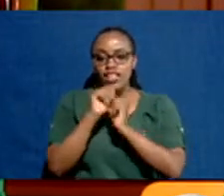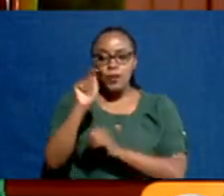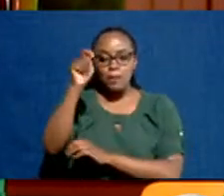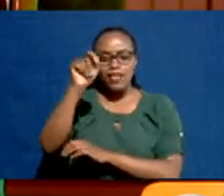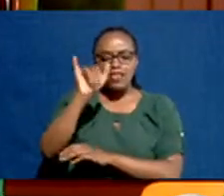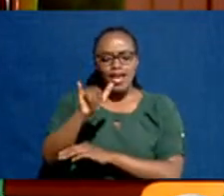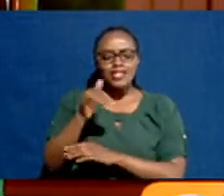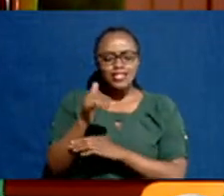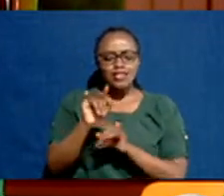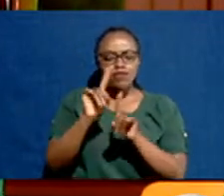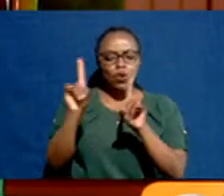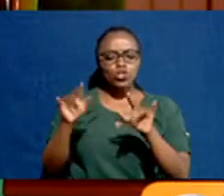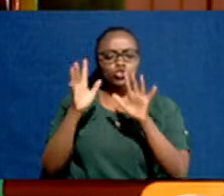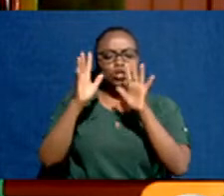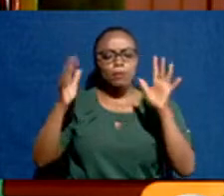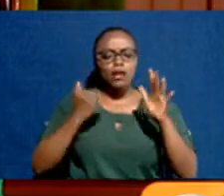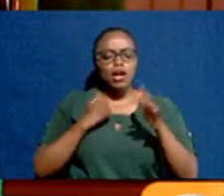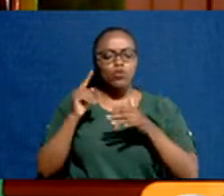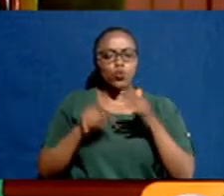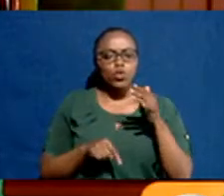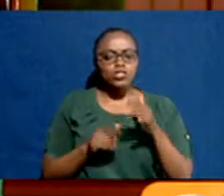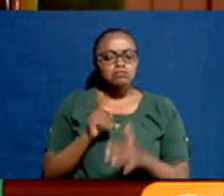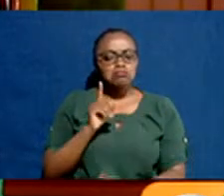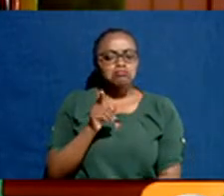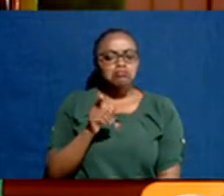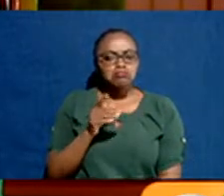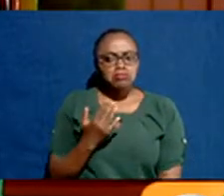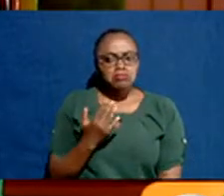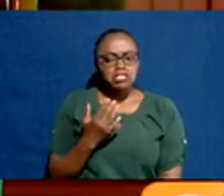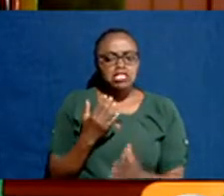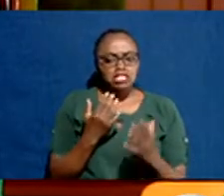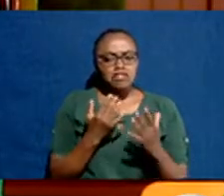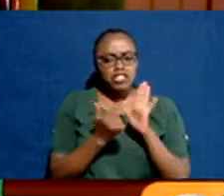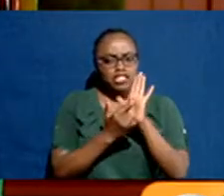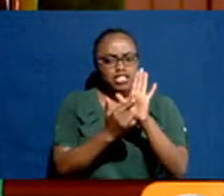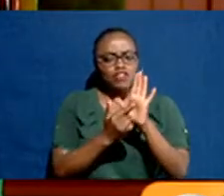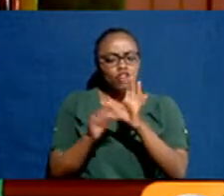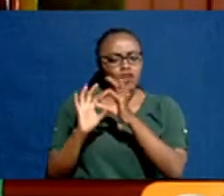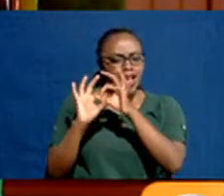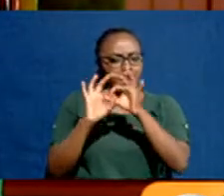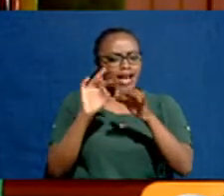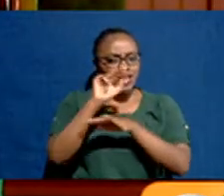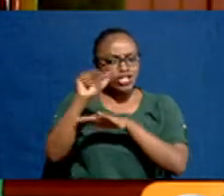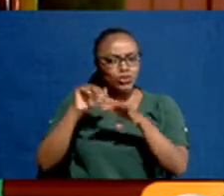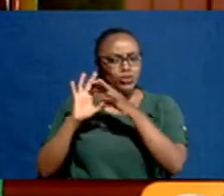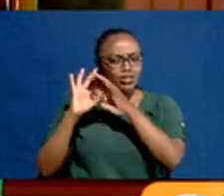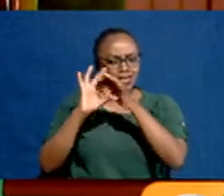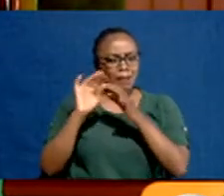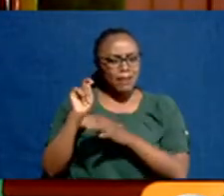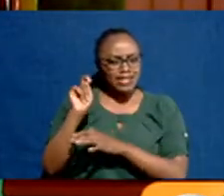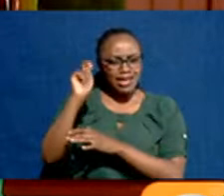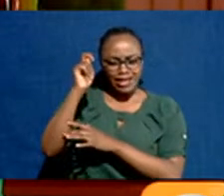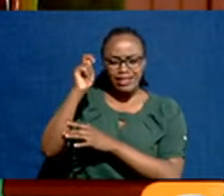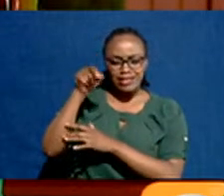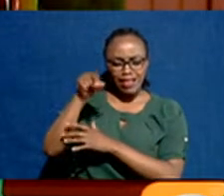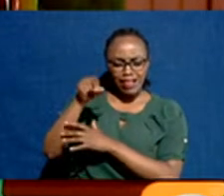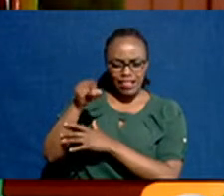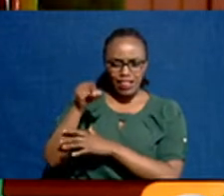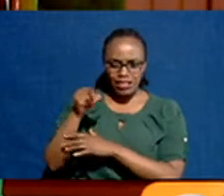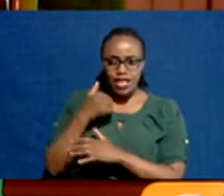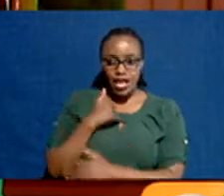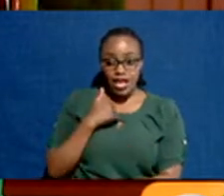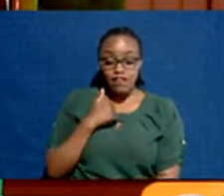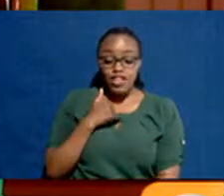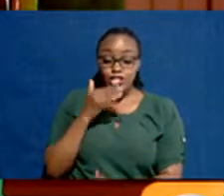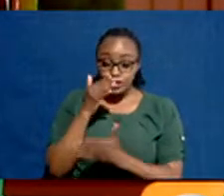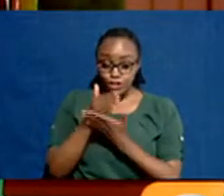that begs the question, this is a symbol of national unity, the presidency. And in